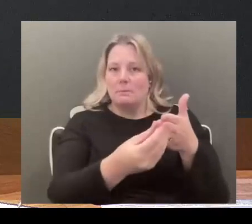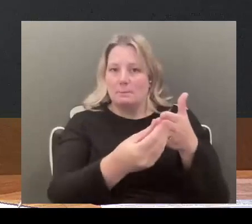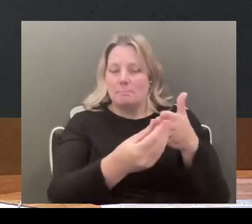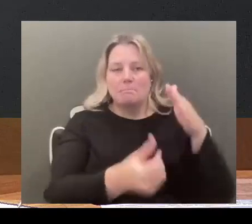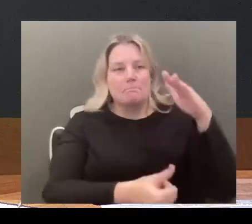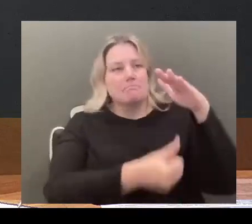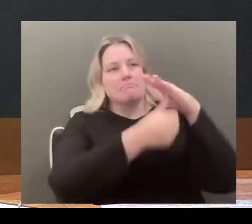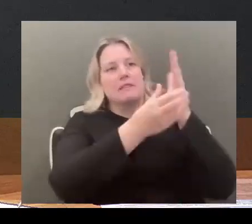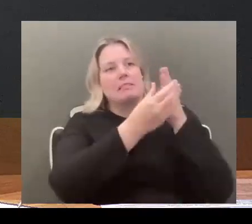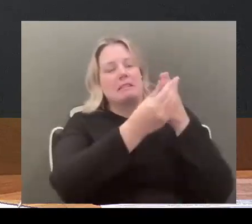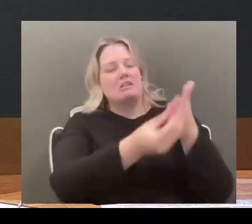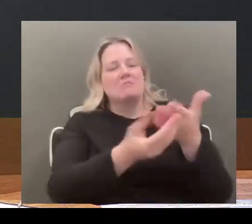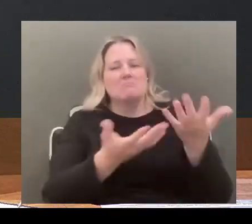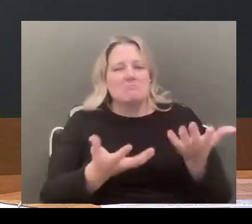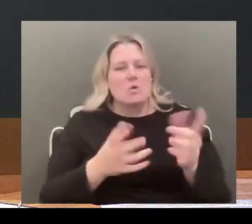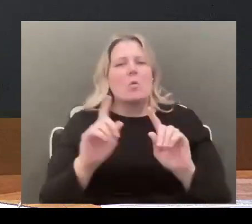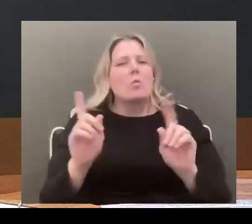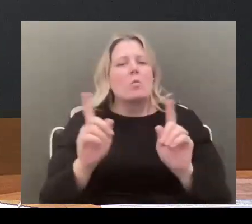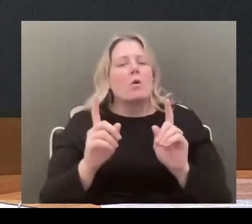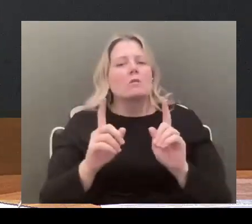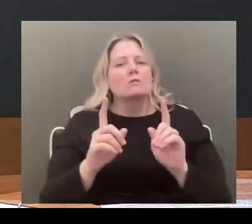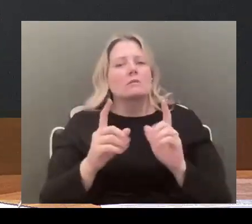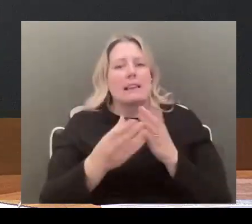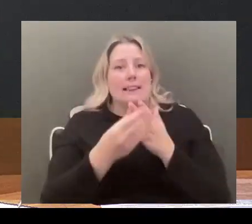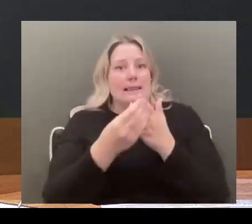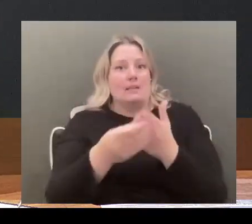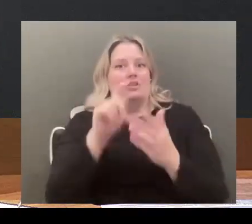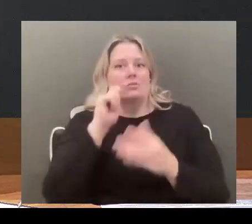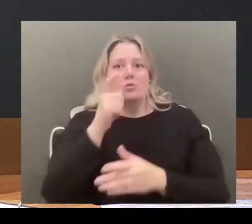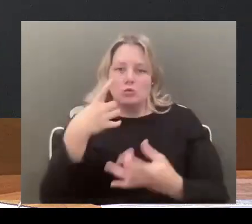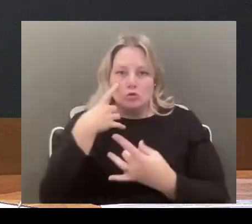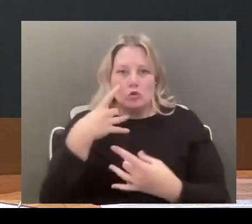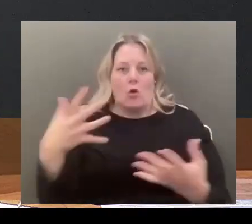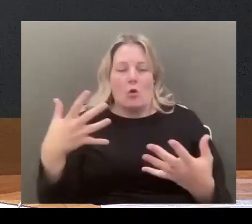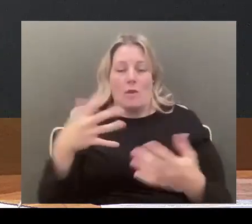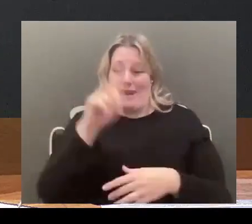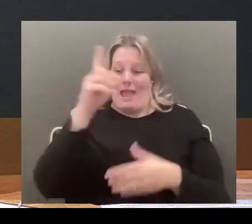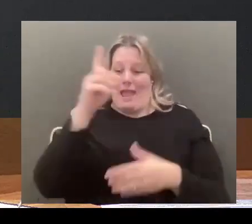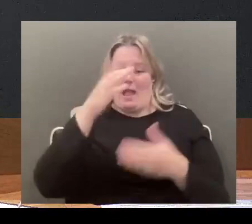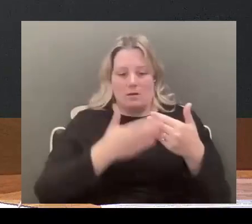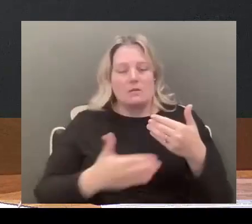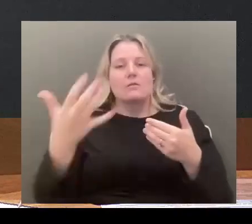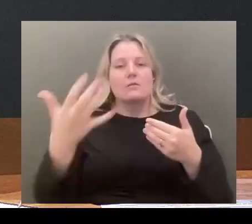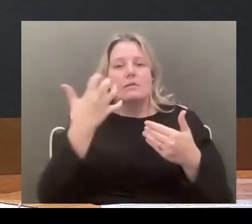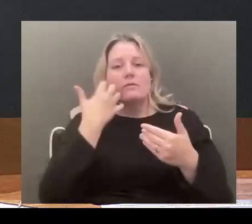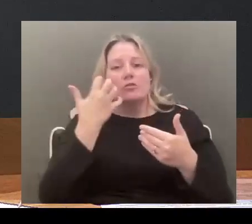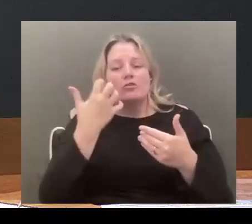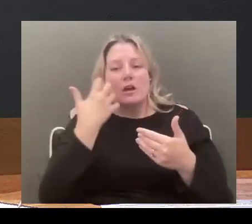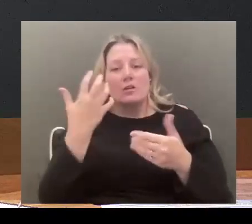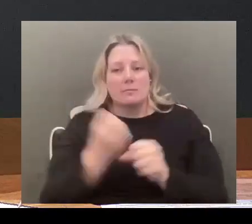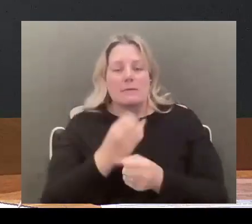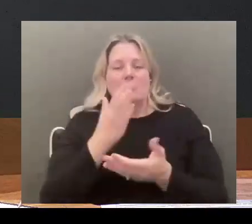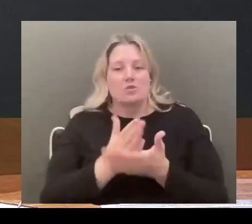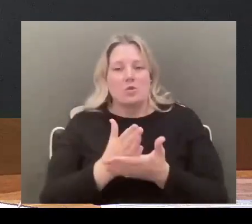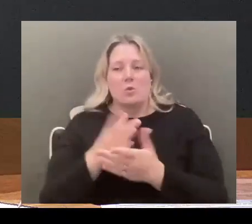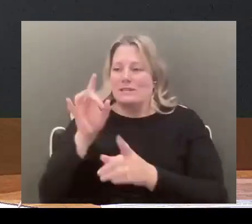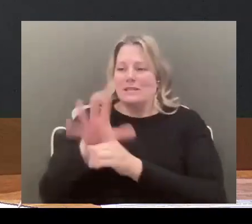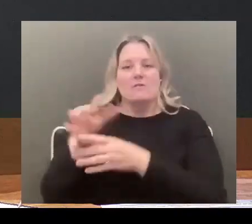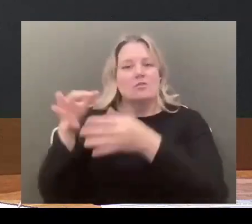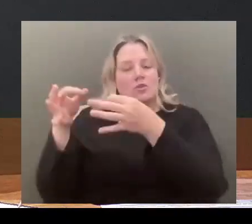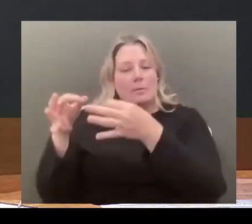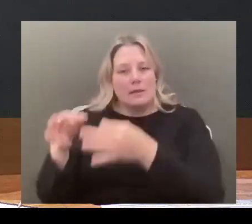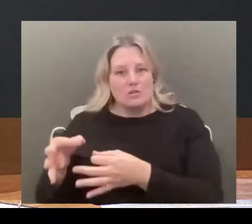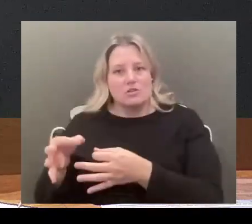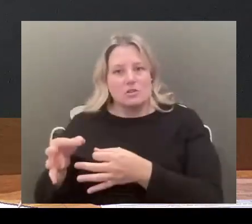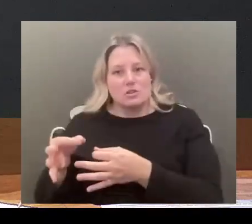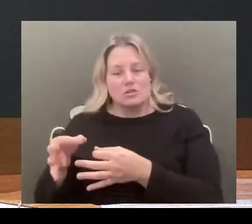What leadership will you demonstrate now and into the future to ensure self-determination, whether it be